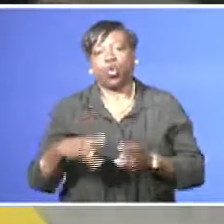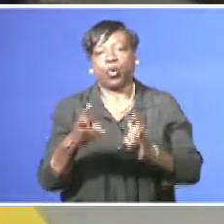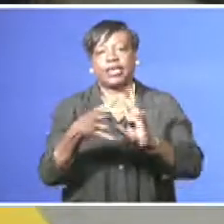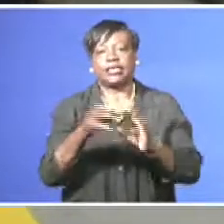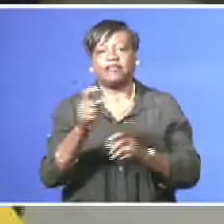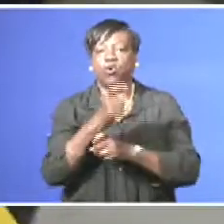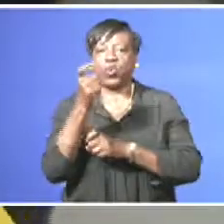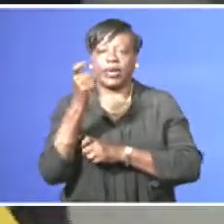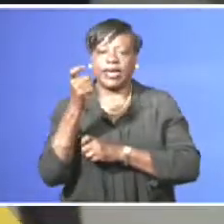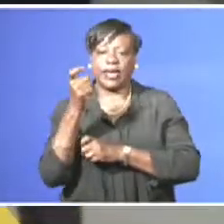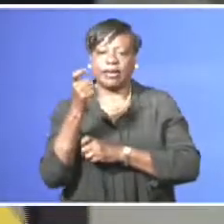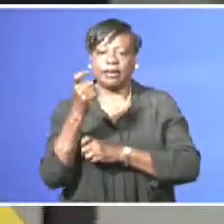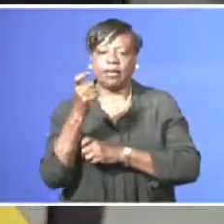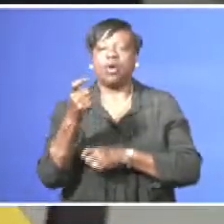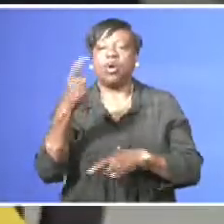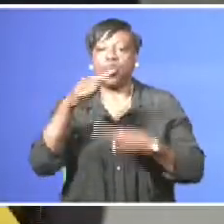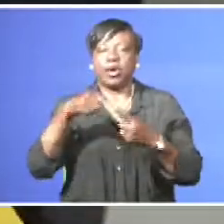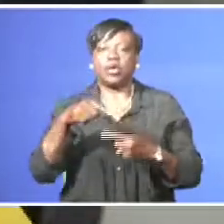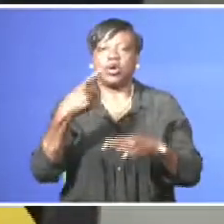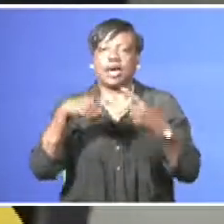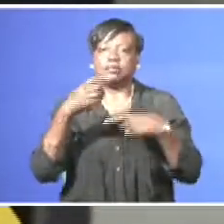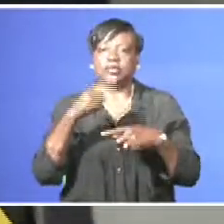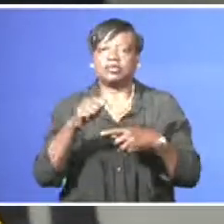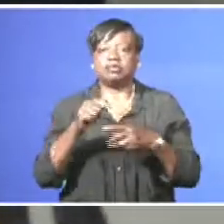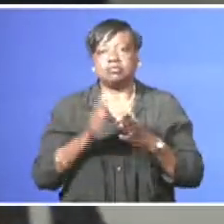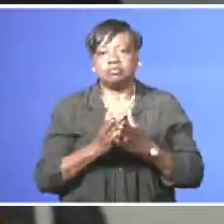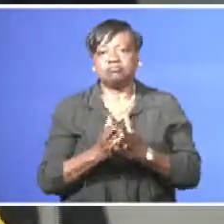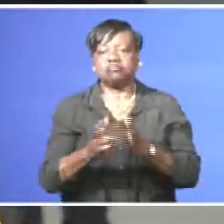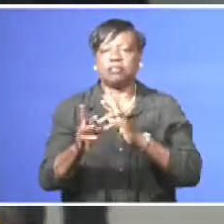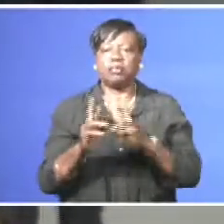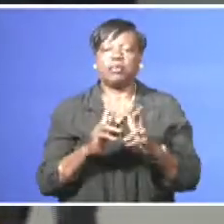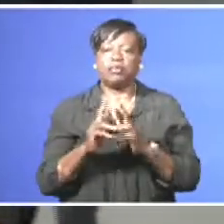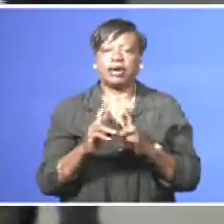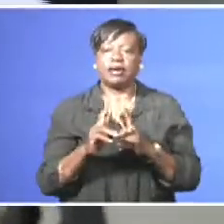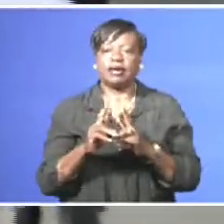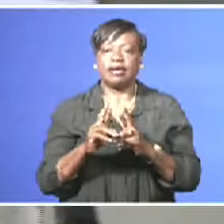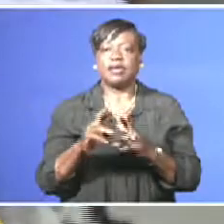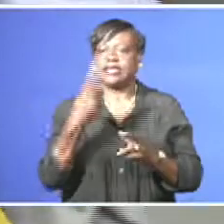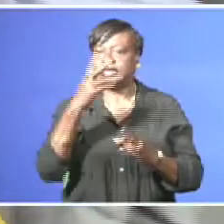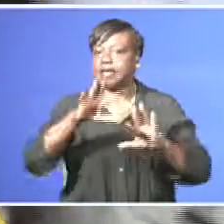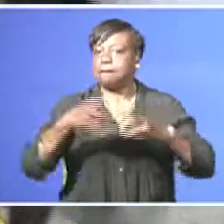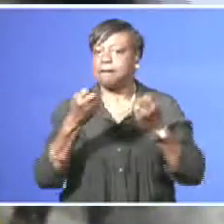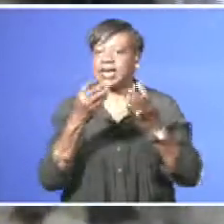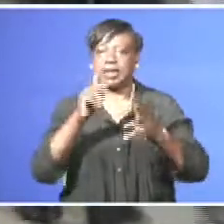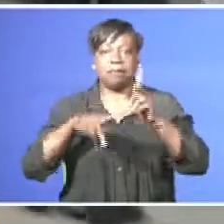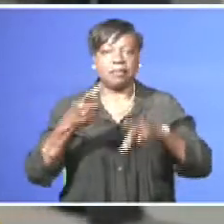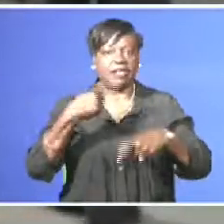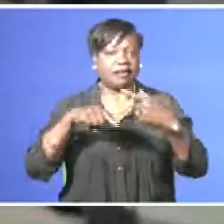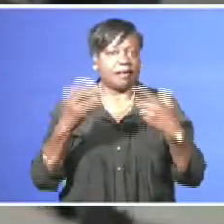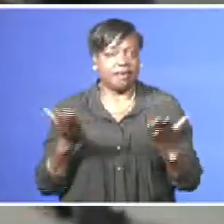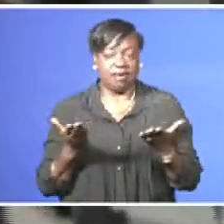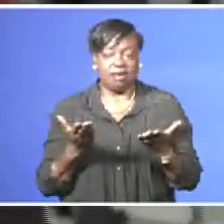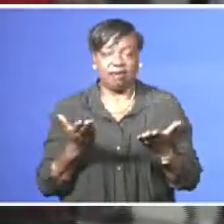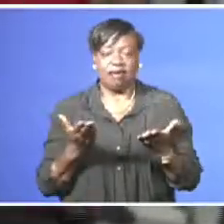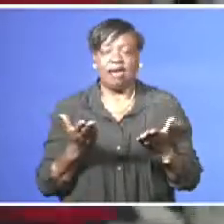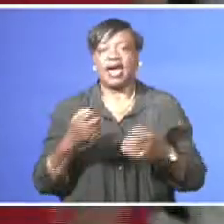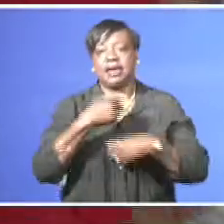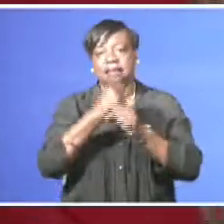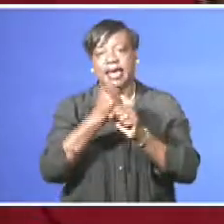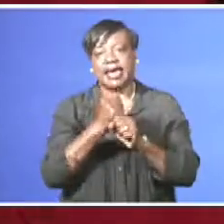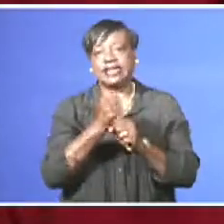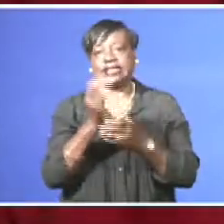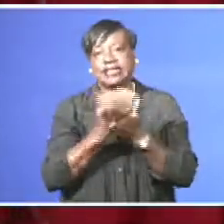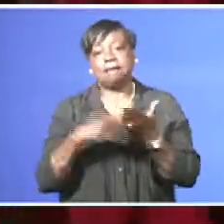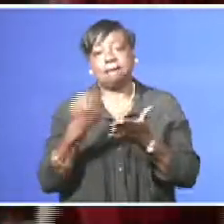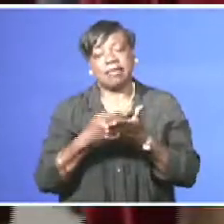Regatta and you see the number of people that come on show for these social events, and you think about the number of people who might have made some money during this